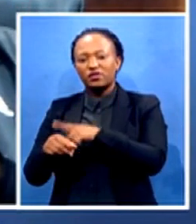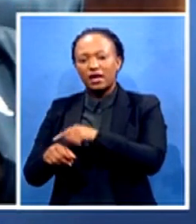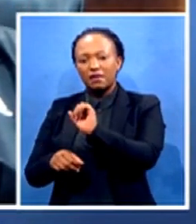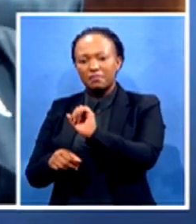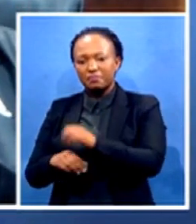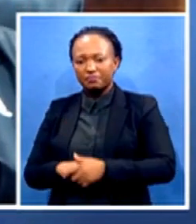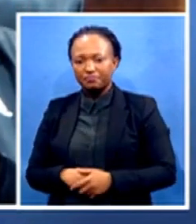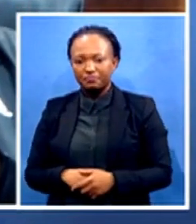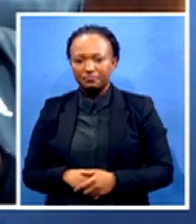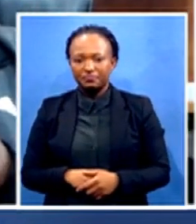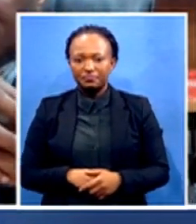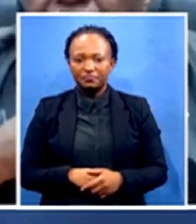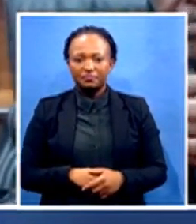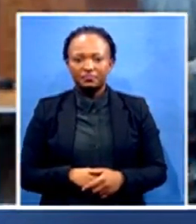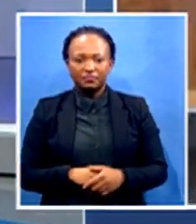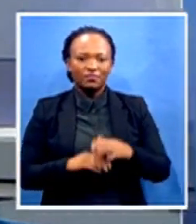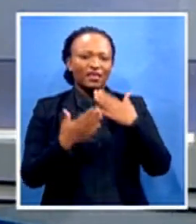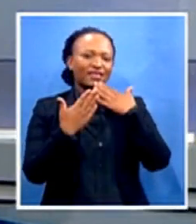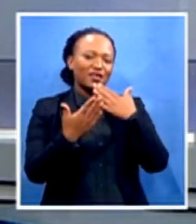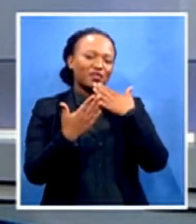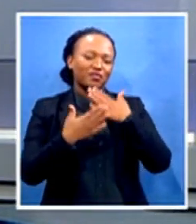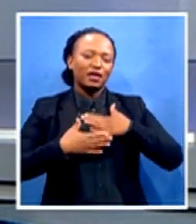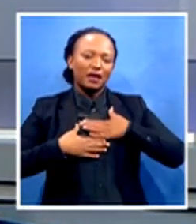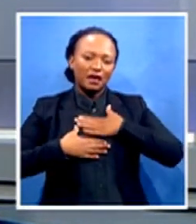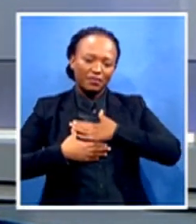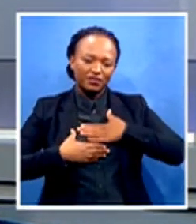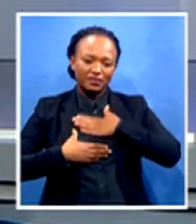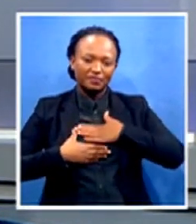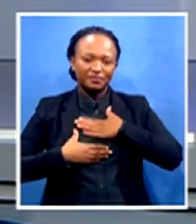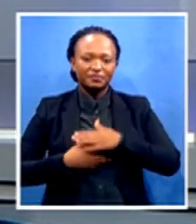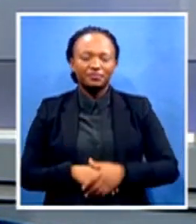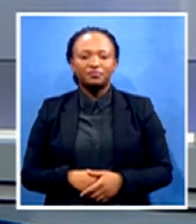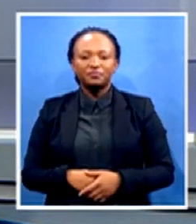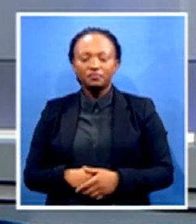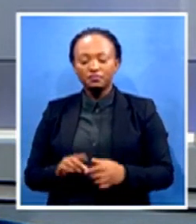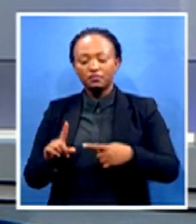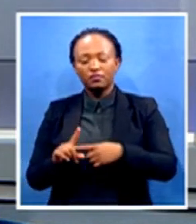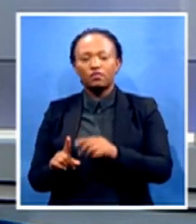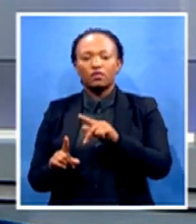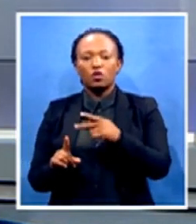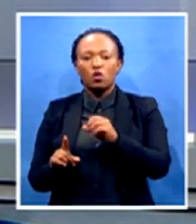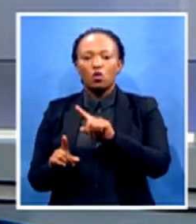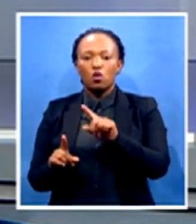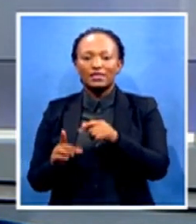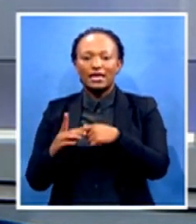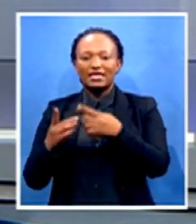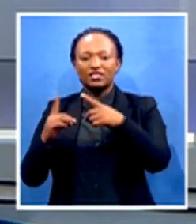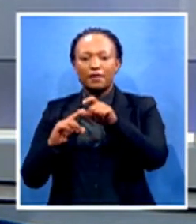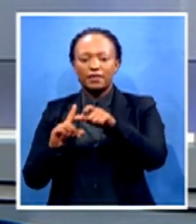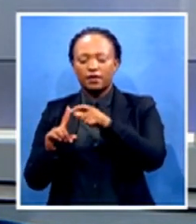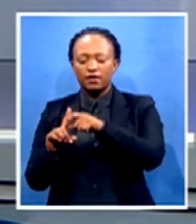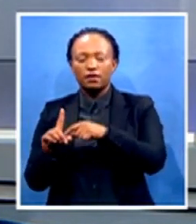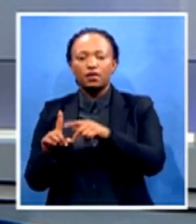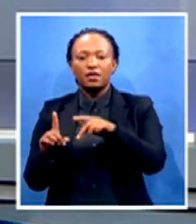the time. I appreciate it. Thank you. Dr. Irvin Khoza is the chairperson of the PSL, and he took his vaccine